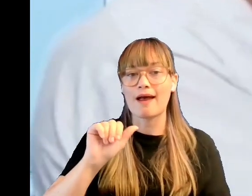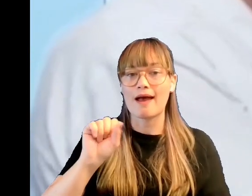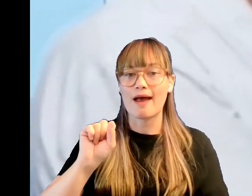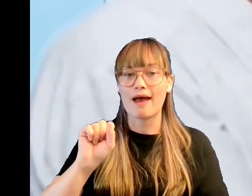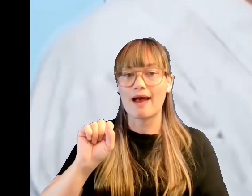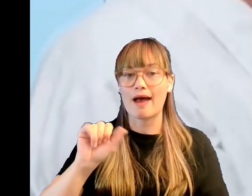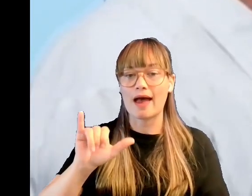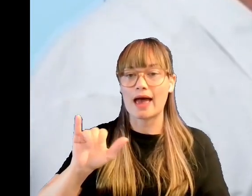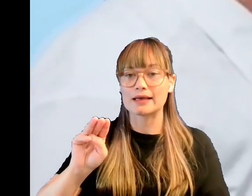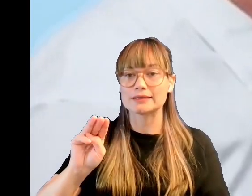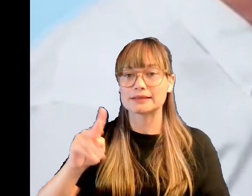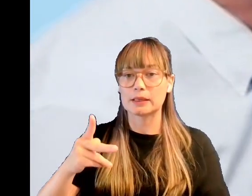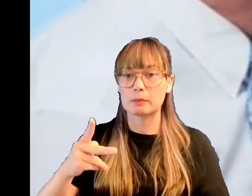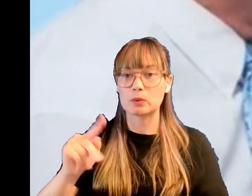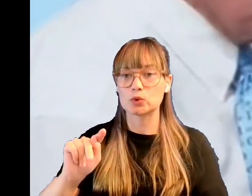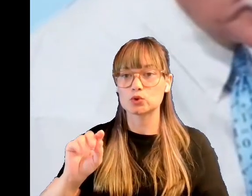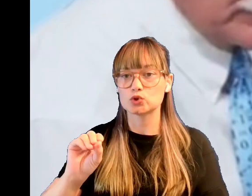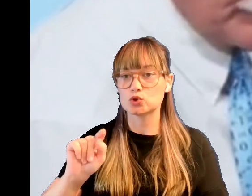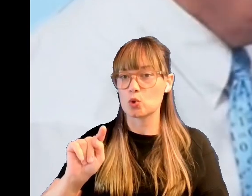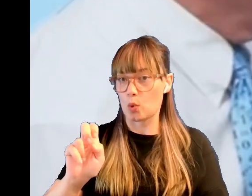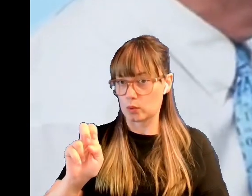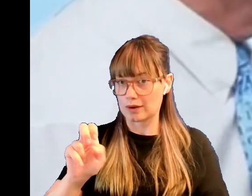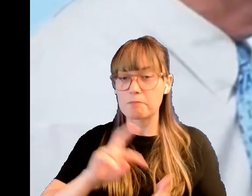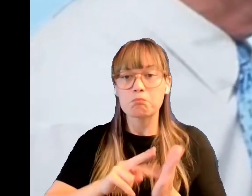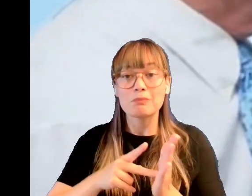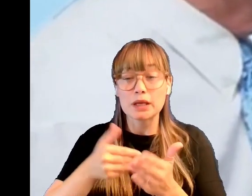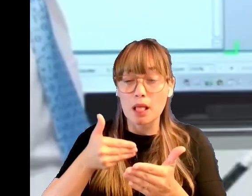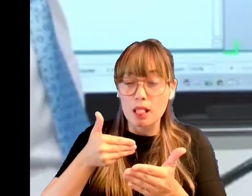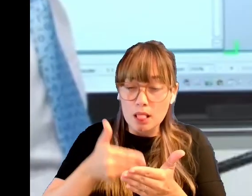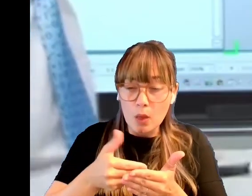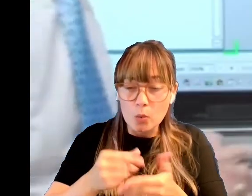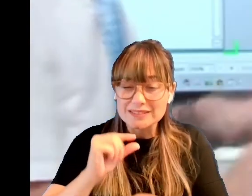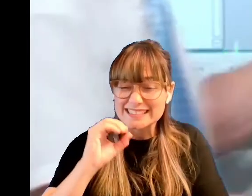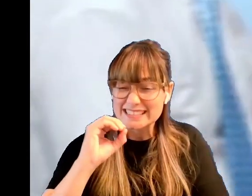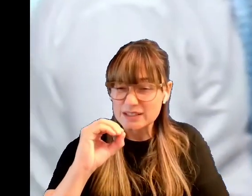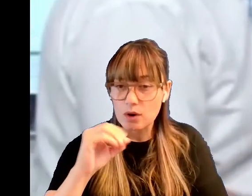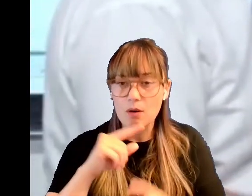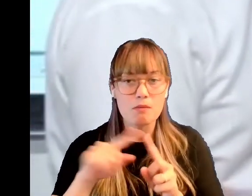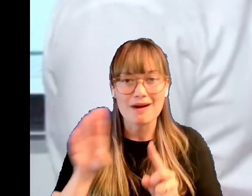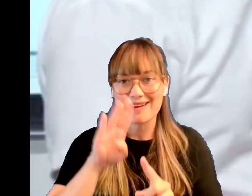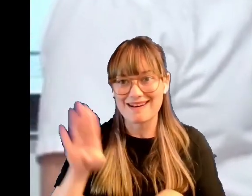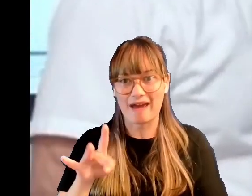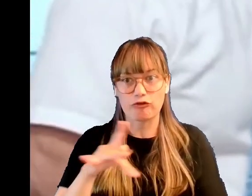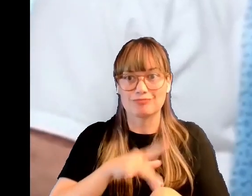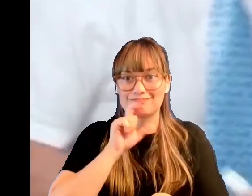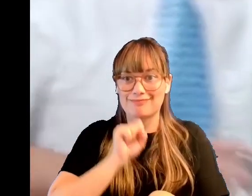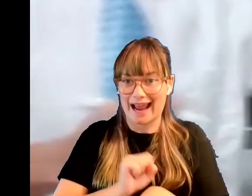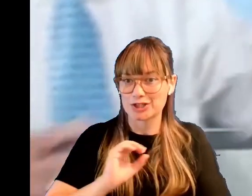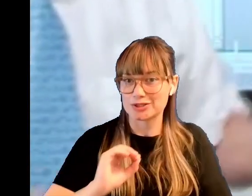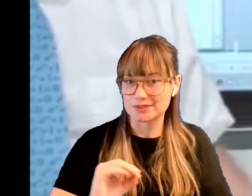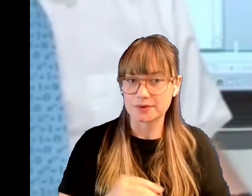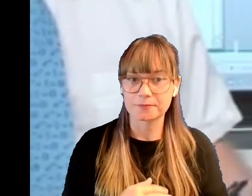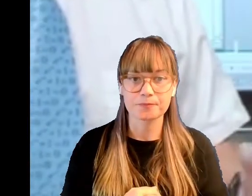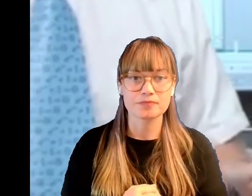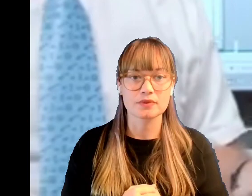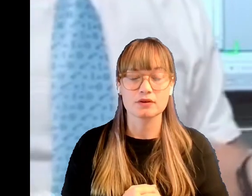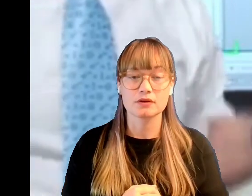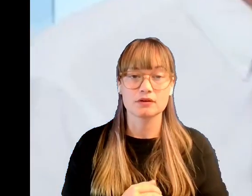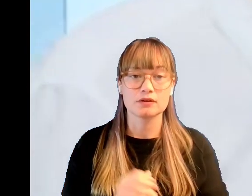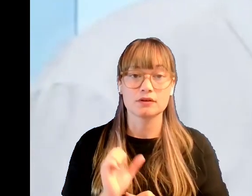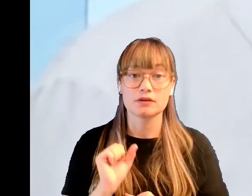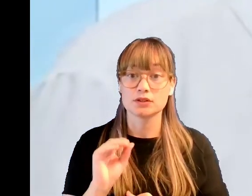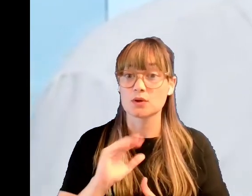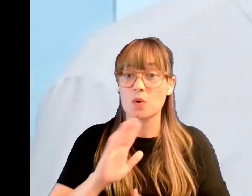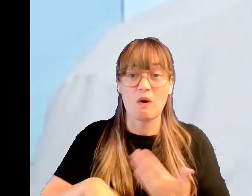and closer to that line, but never touches it. So y equals 2 to the x, y equals 3 to the x, y equals 10 to the